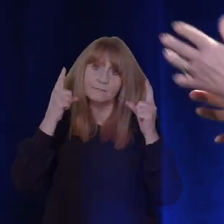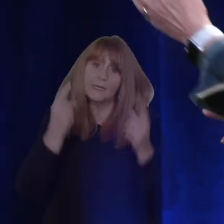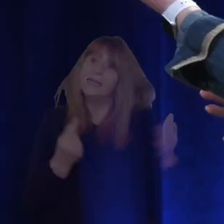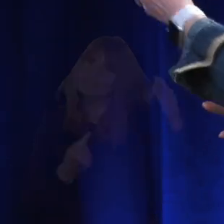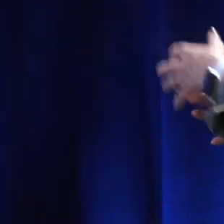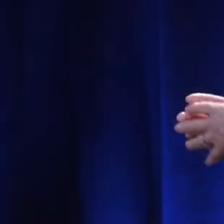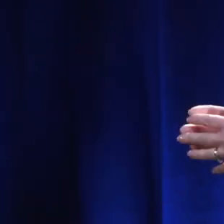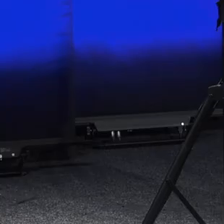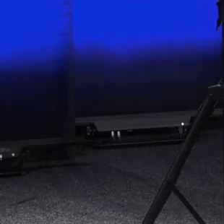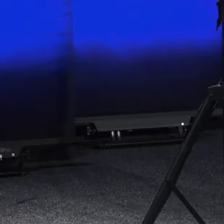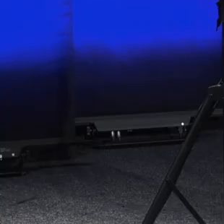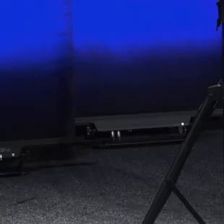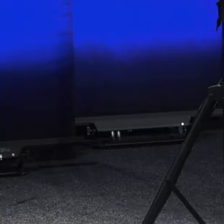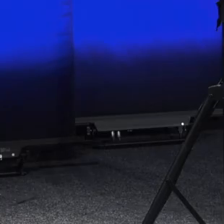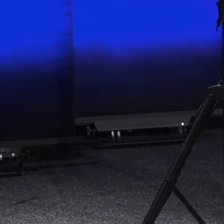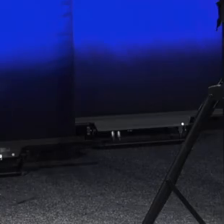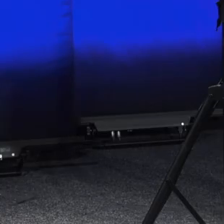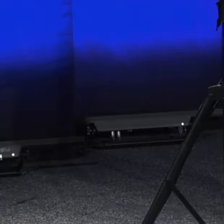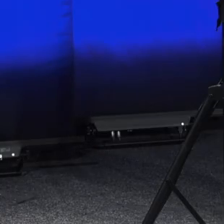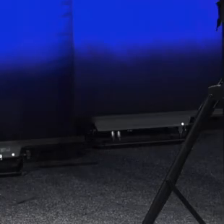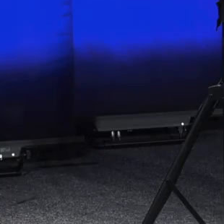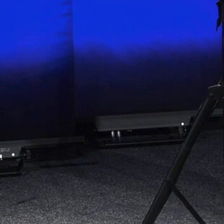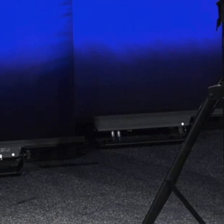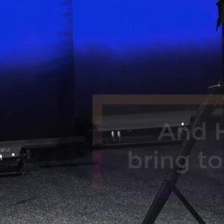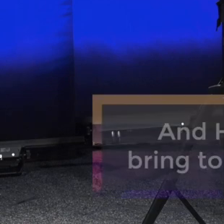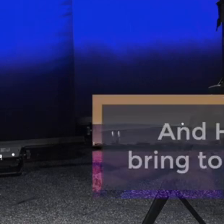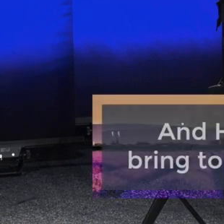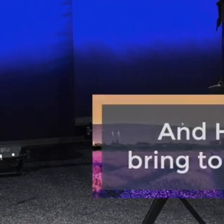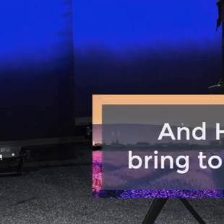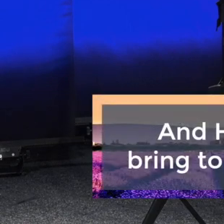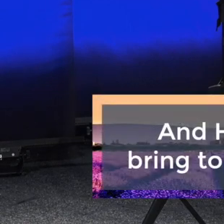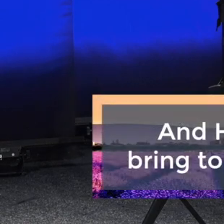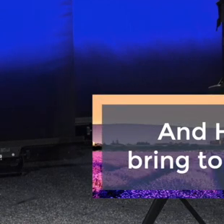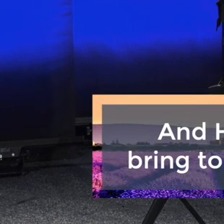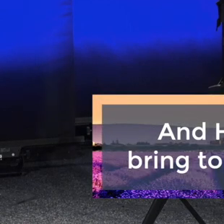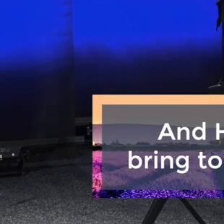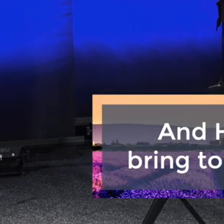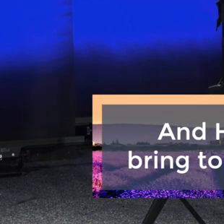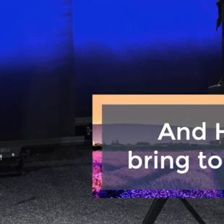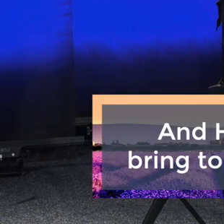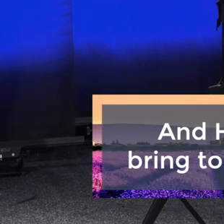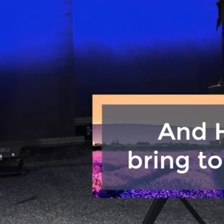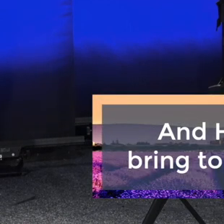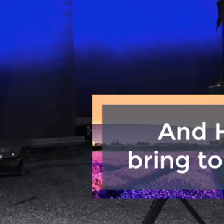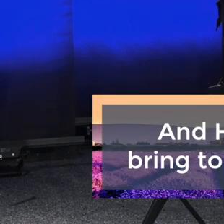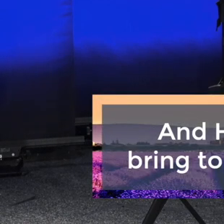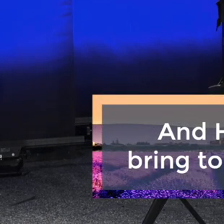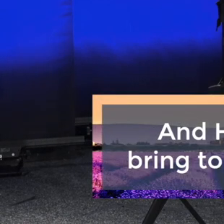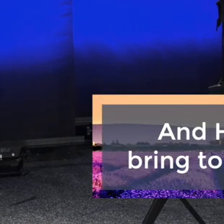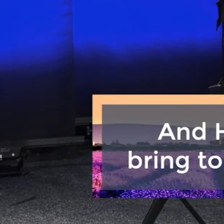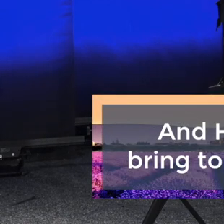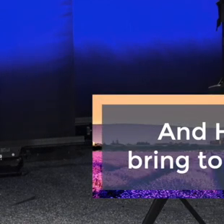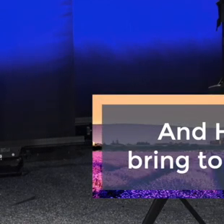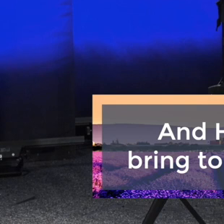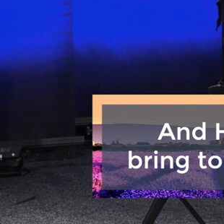that. It says here in, again, John 14, 26, he, the Holy Spirit, will cause you to recall and